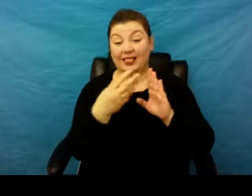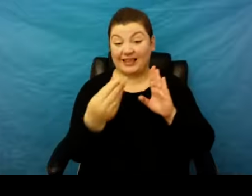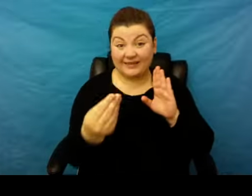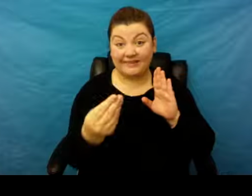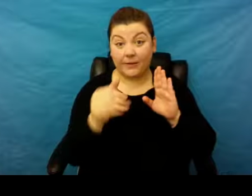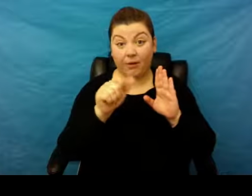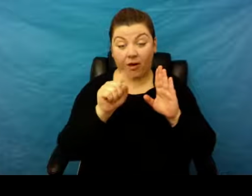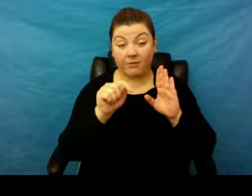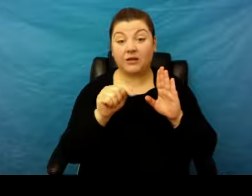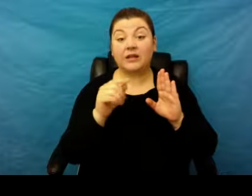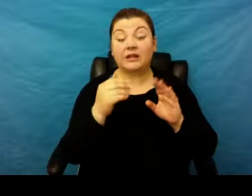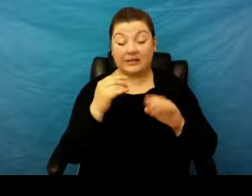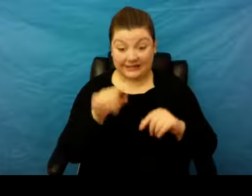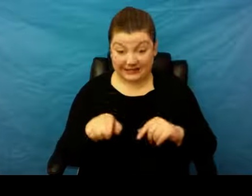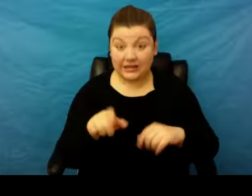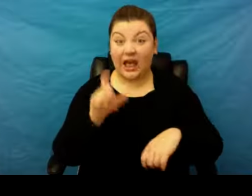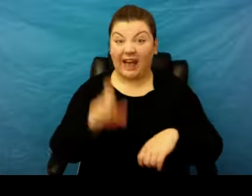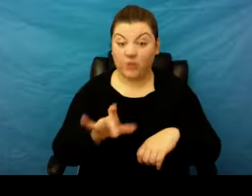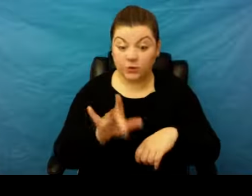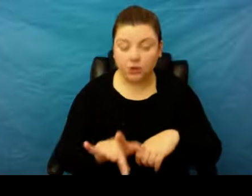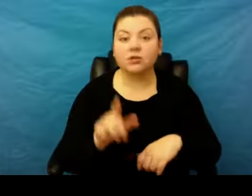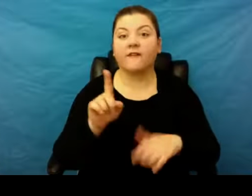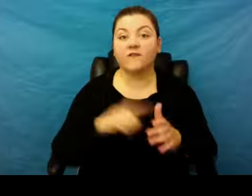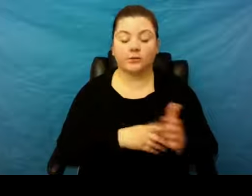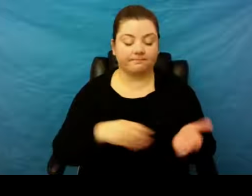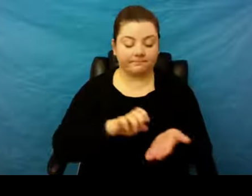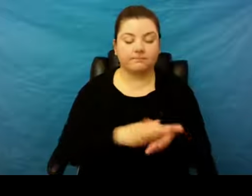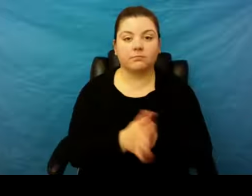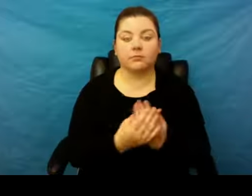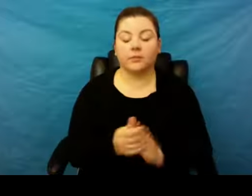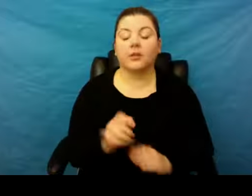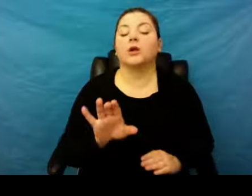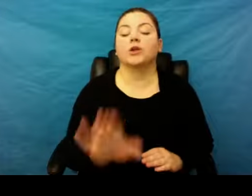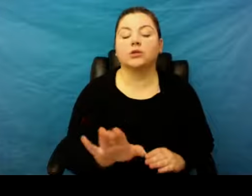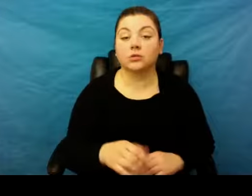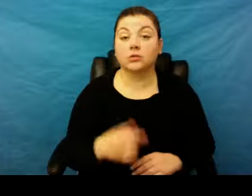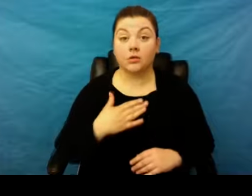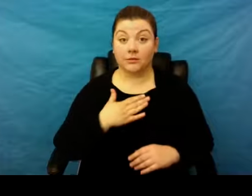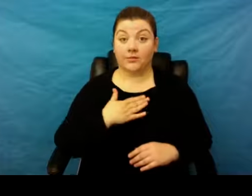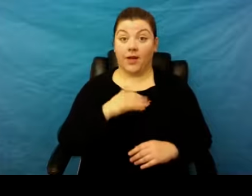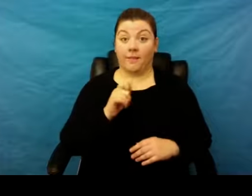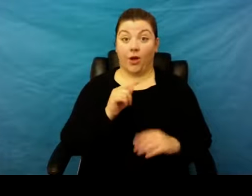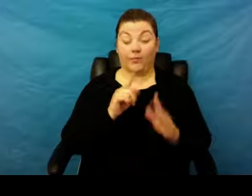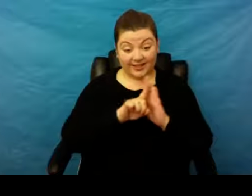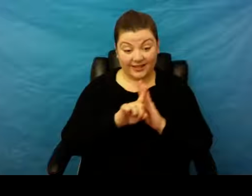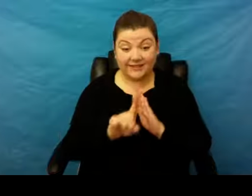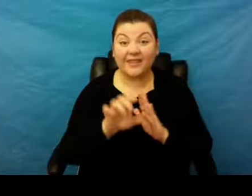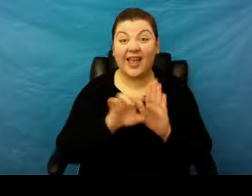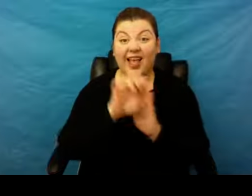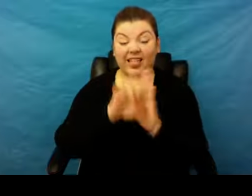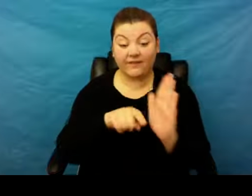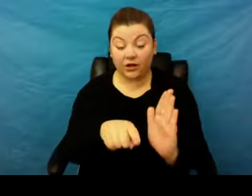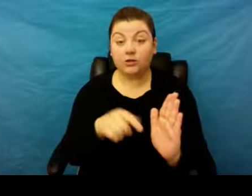make sure that I Purell first. So when I leave my apartment door and I go to the elevator, it's okay that if I touch it with my hand, but then I